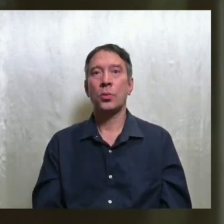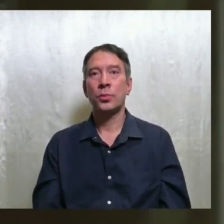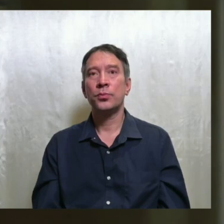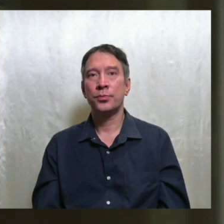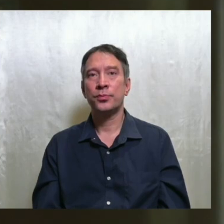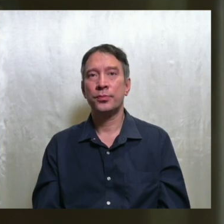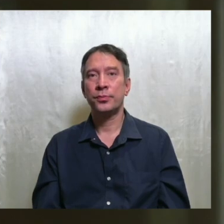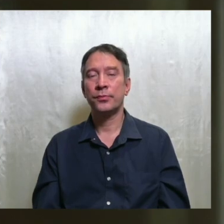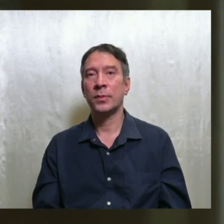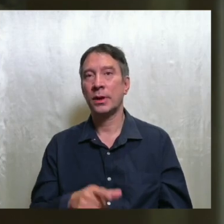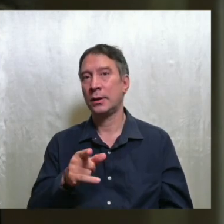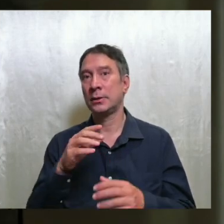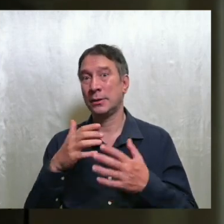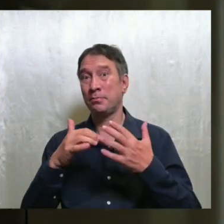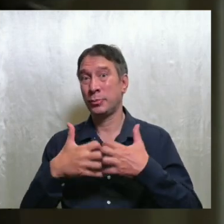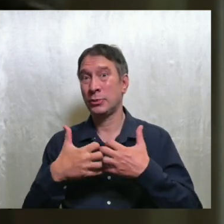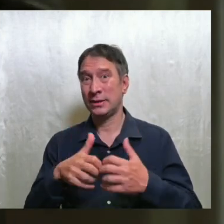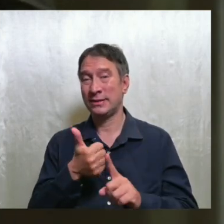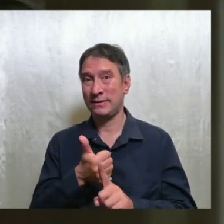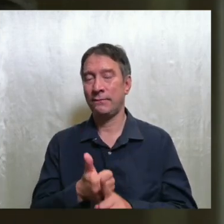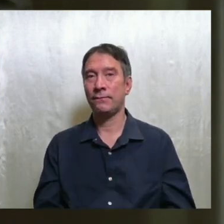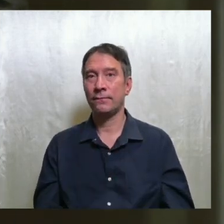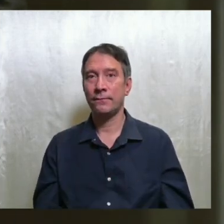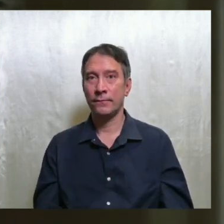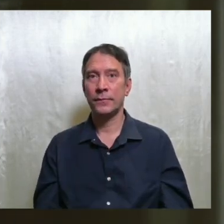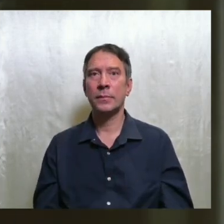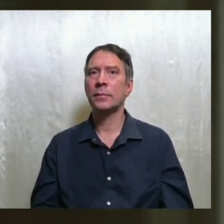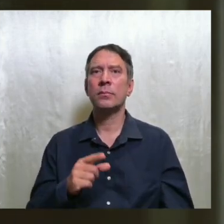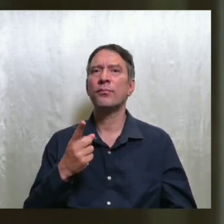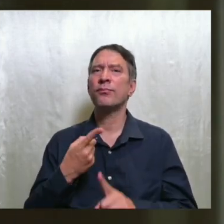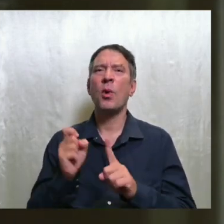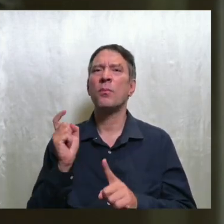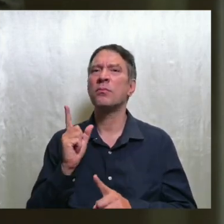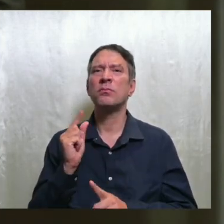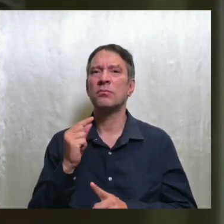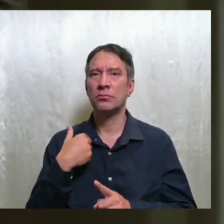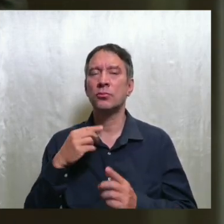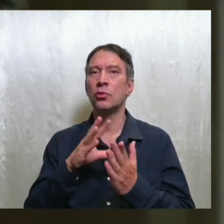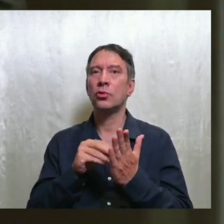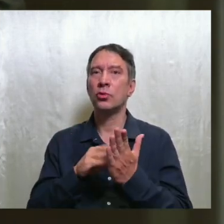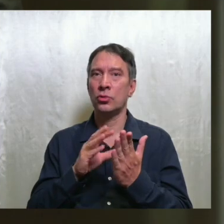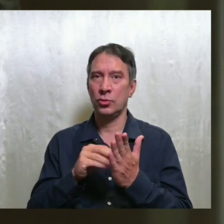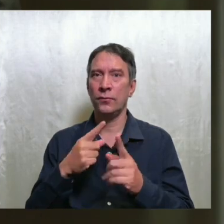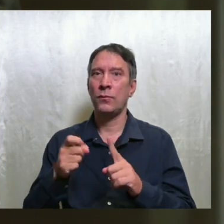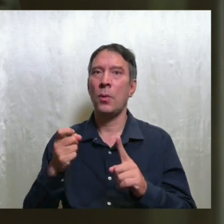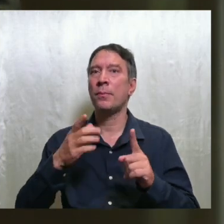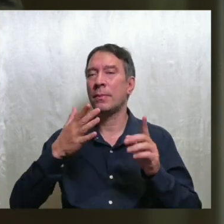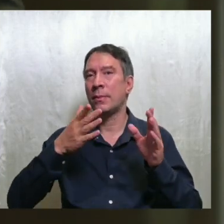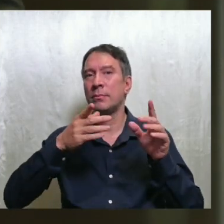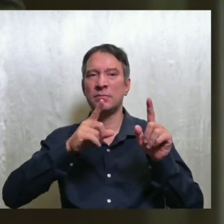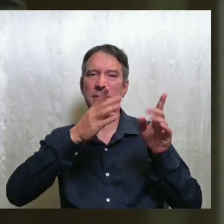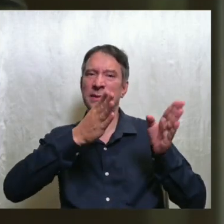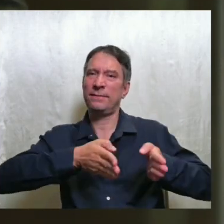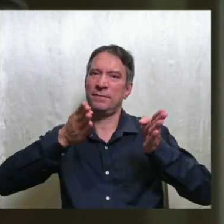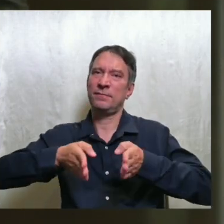deliver personalized learning experiences for students. So Chigo is largely inspired by real-life student interactions, and it's supercharged